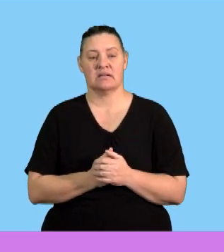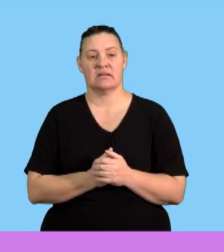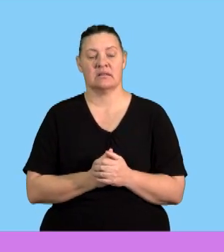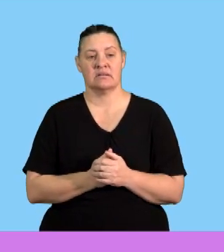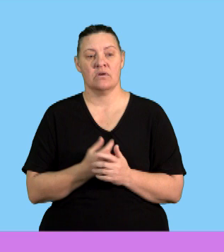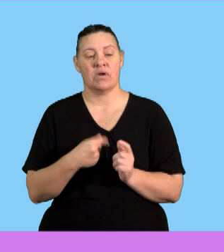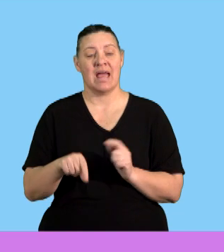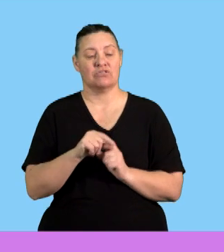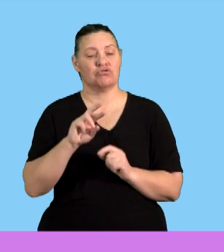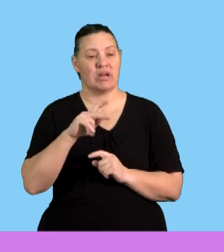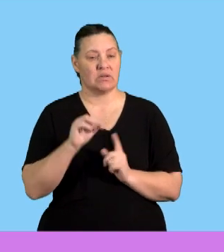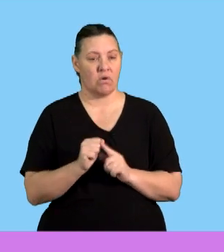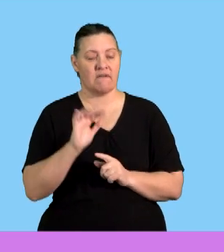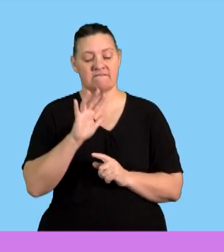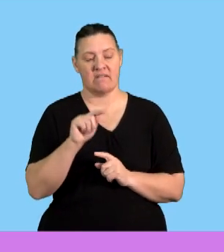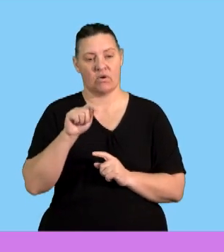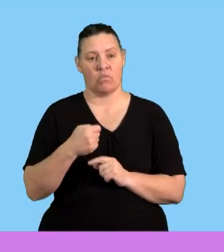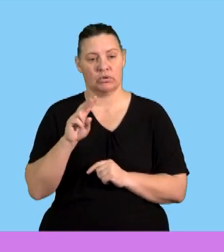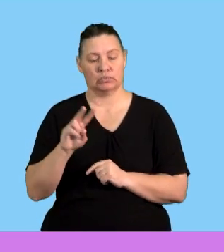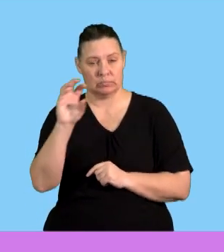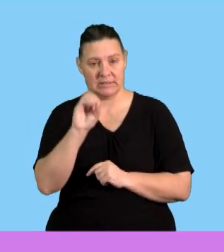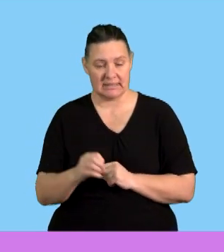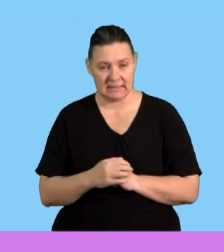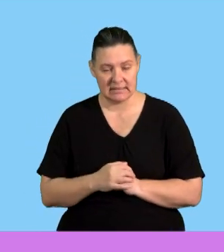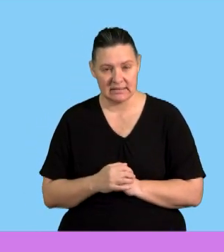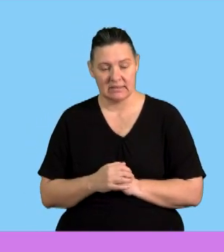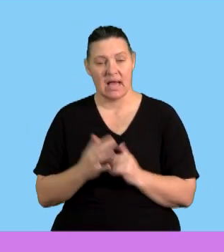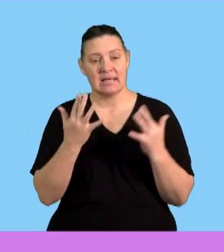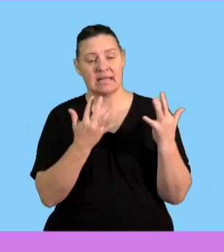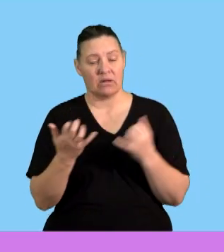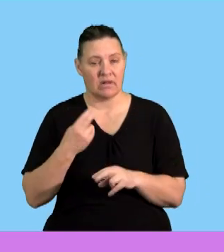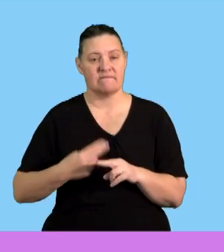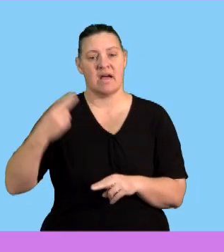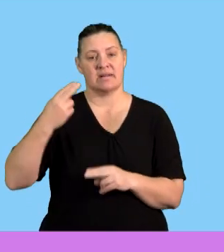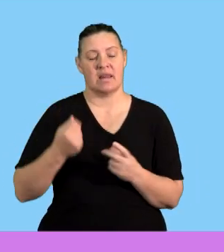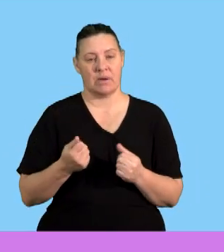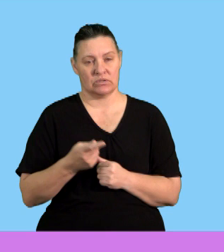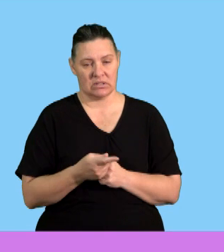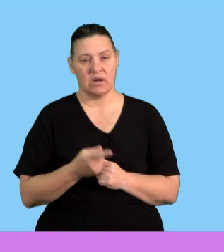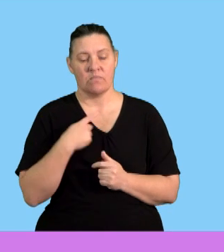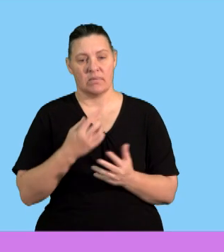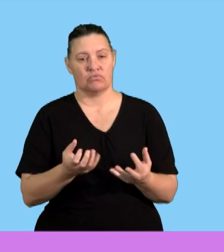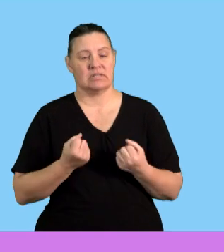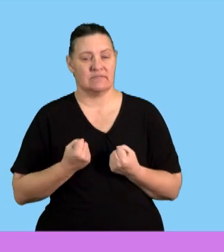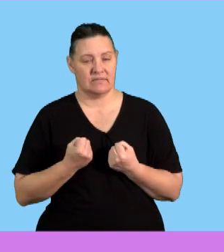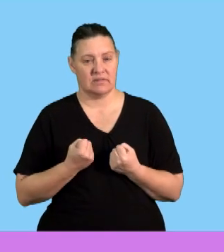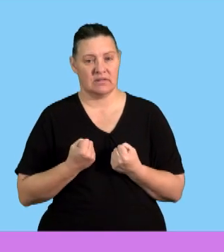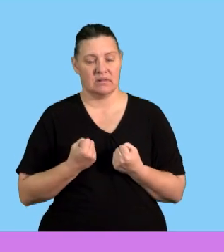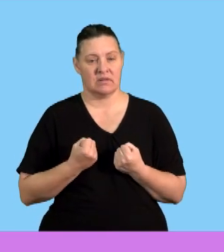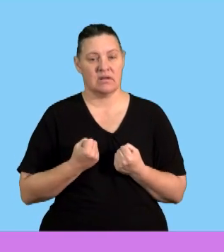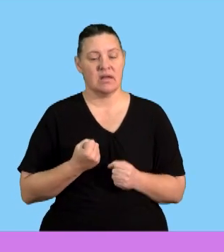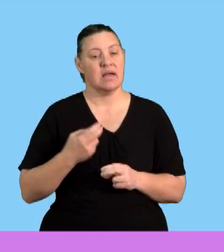there, with an interest rate of 5.2%. Calculate the final amount they will